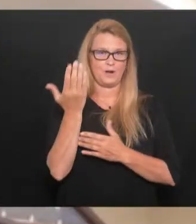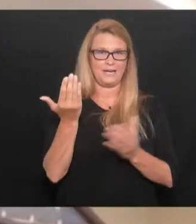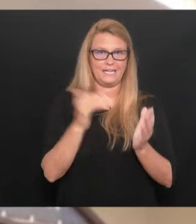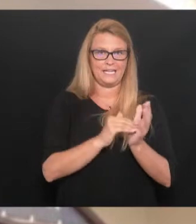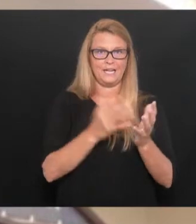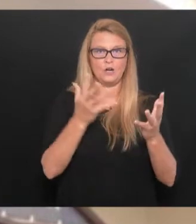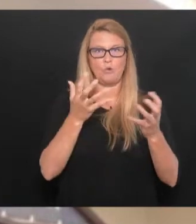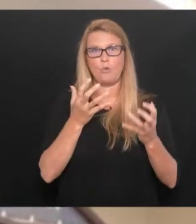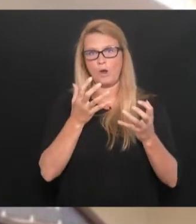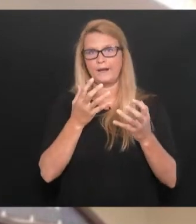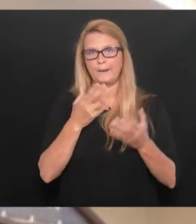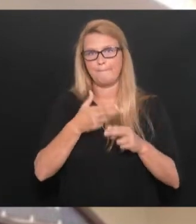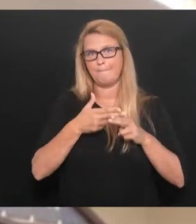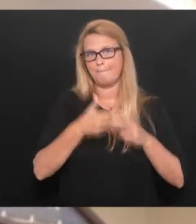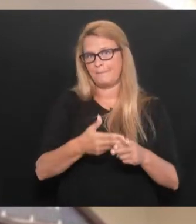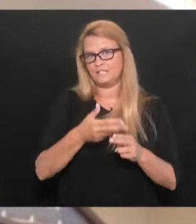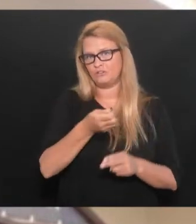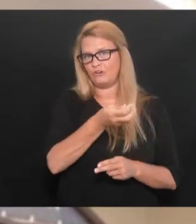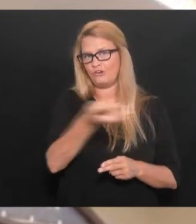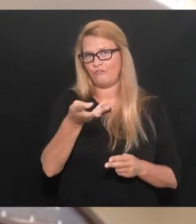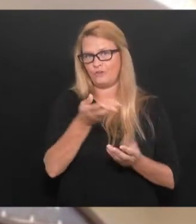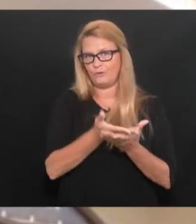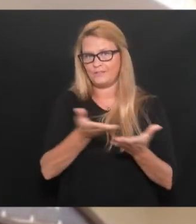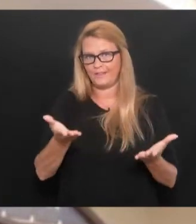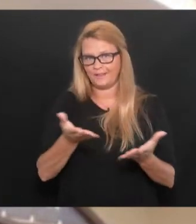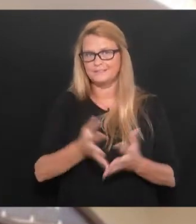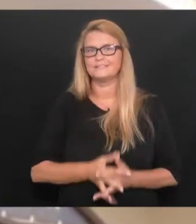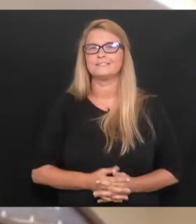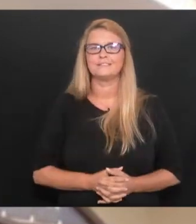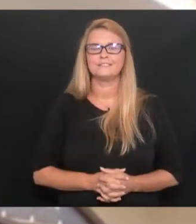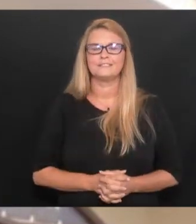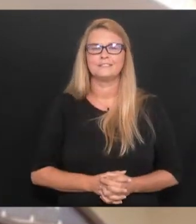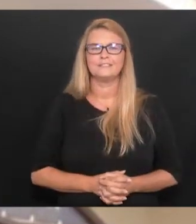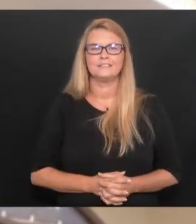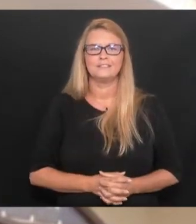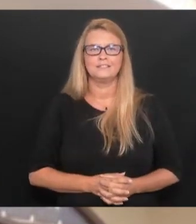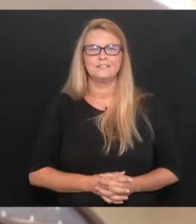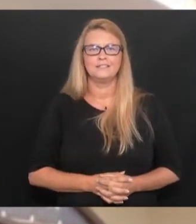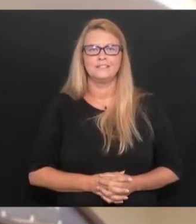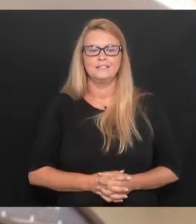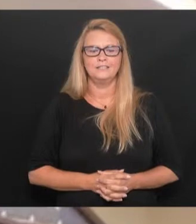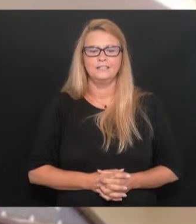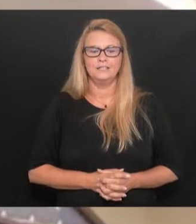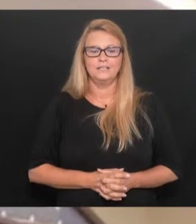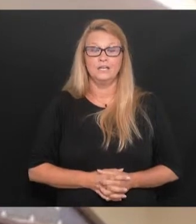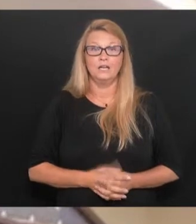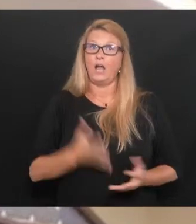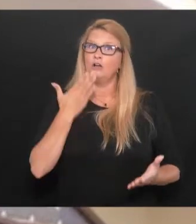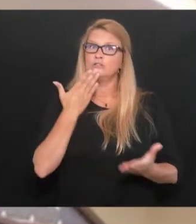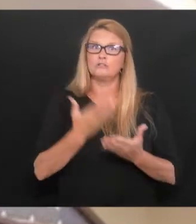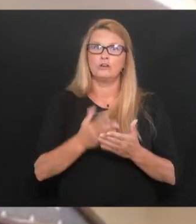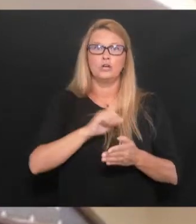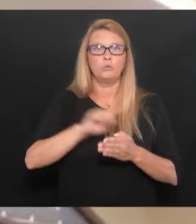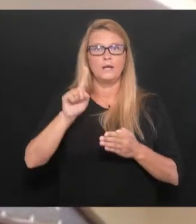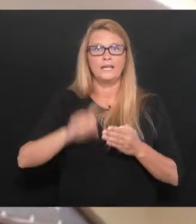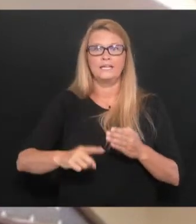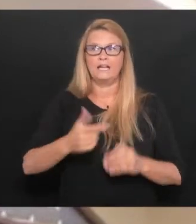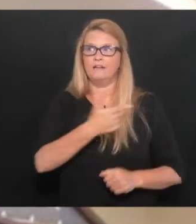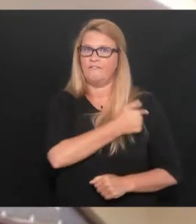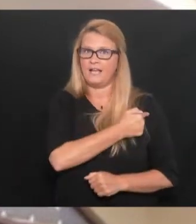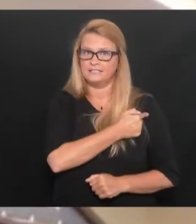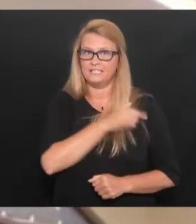highlight a couple of items that the governor pointed out. We did have a solid weekend of